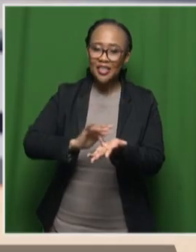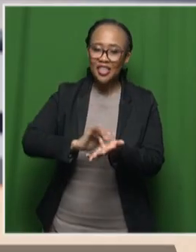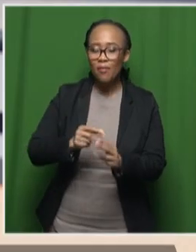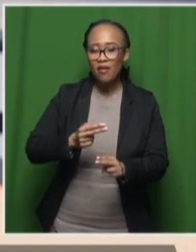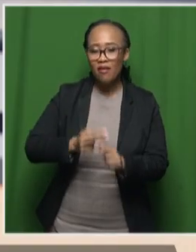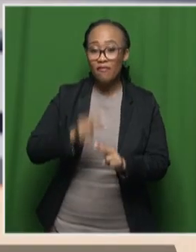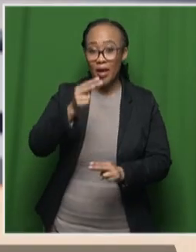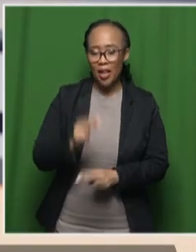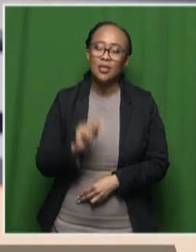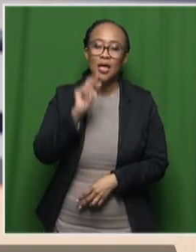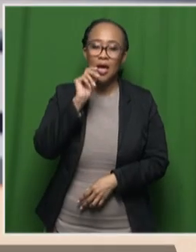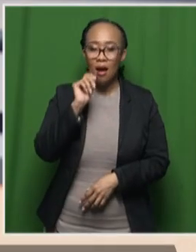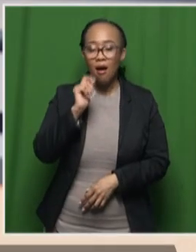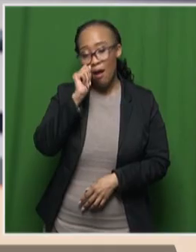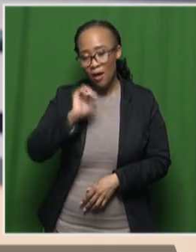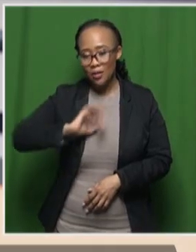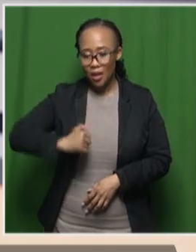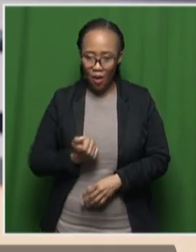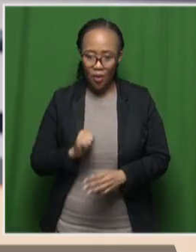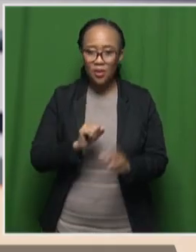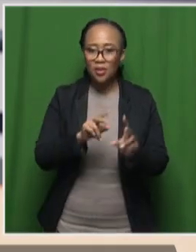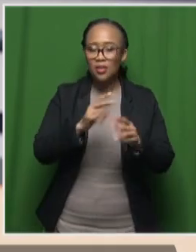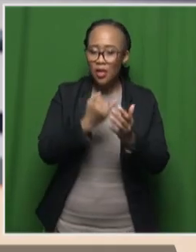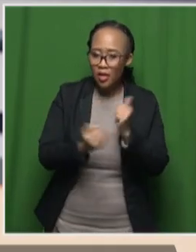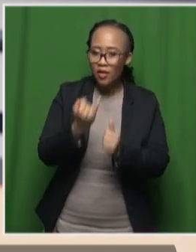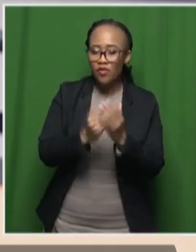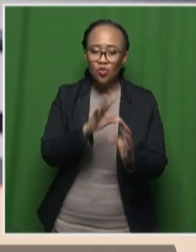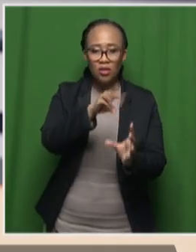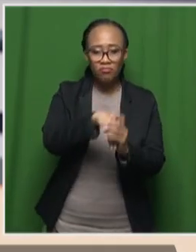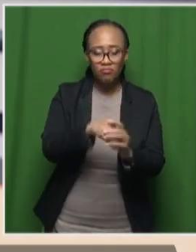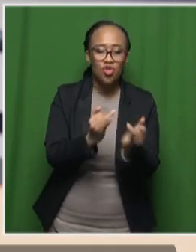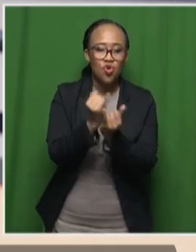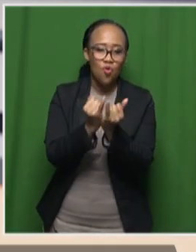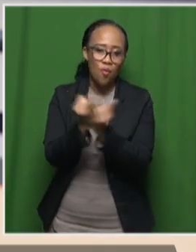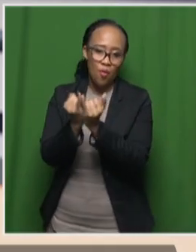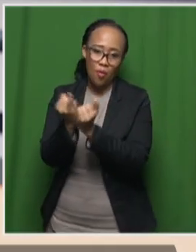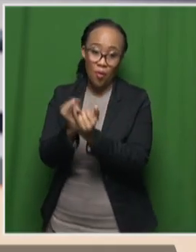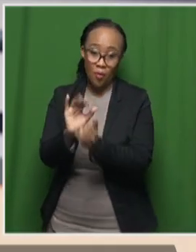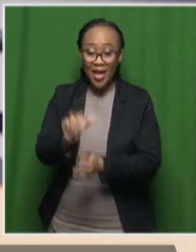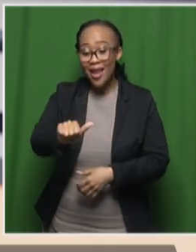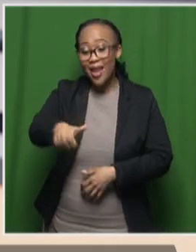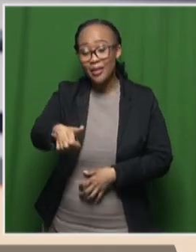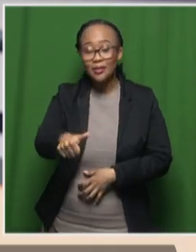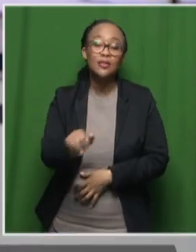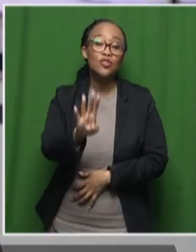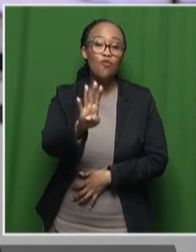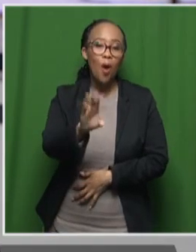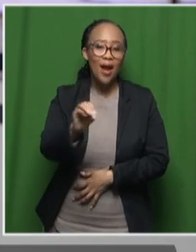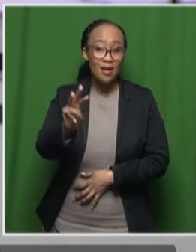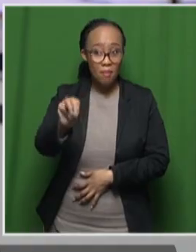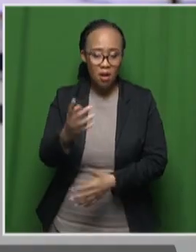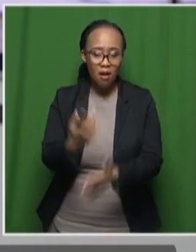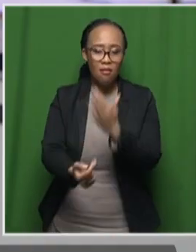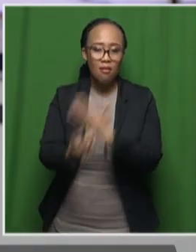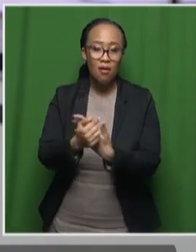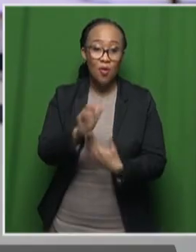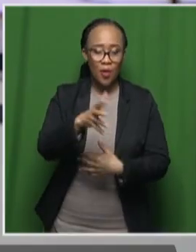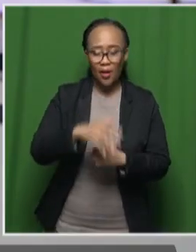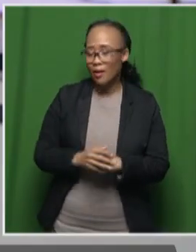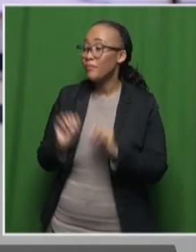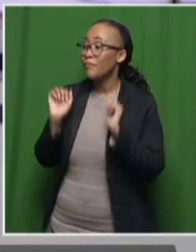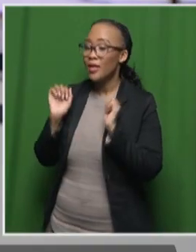that competed in each of the individuals, they did really, really well. We've still got the 4x100 meter to come up. Yeah, exactly. I mean, the guys did